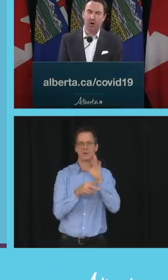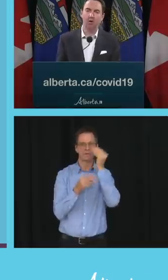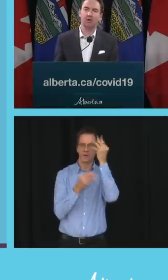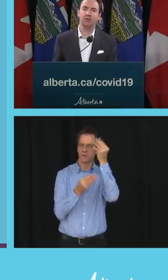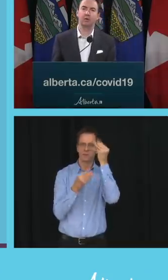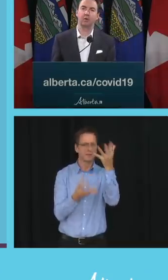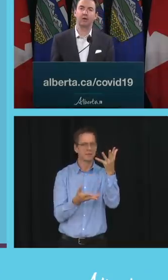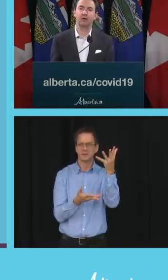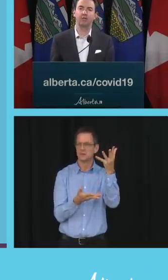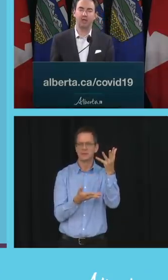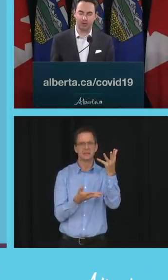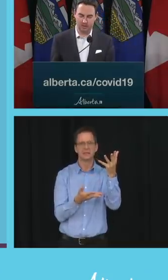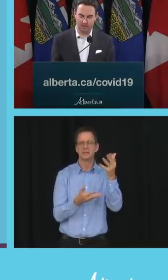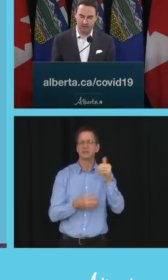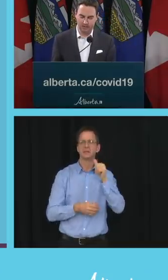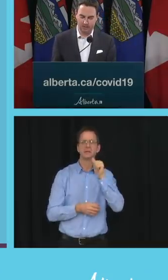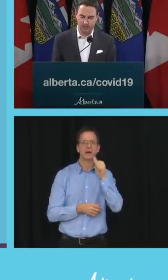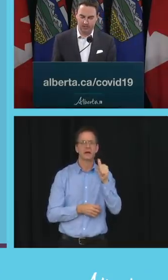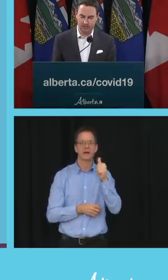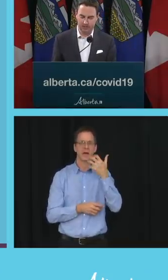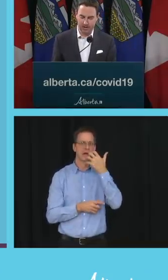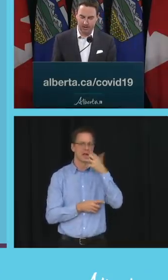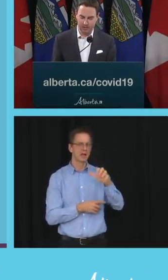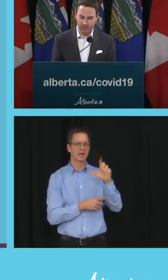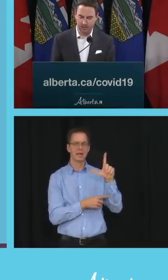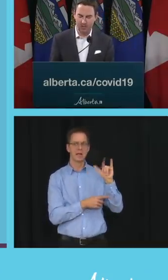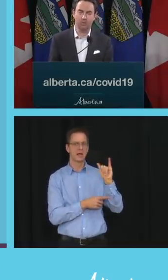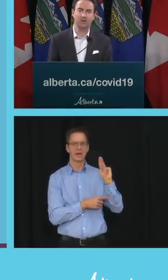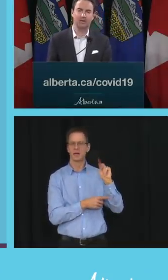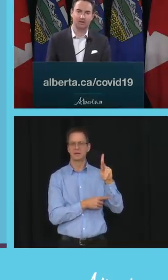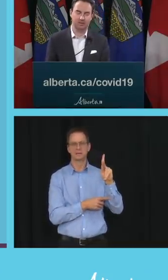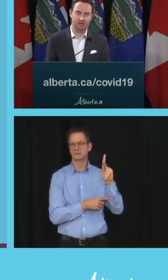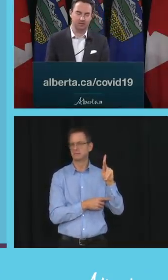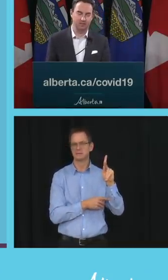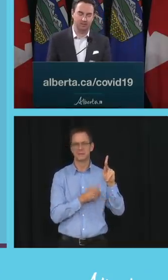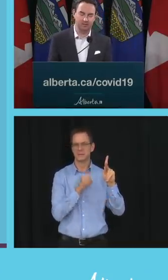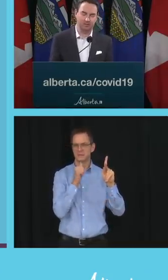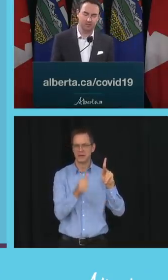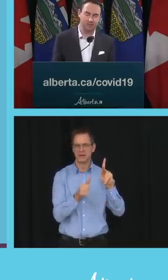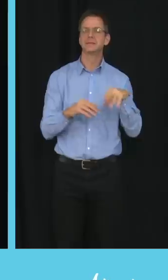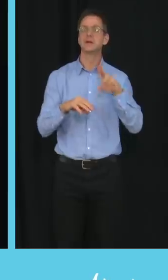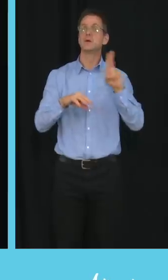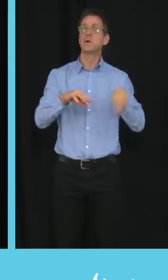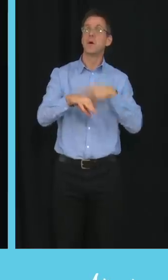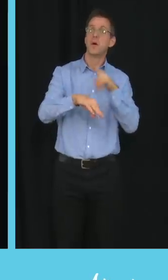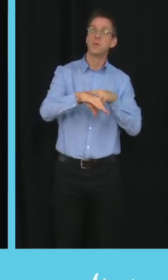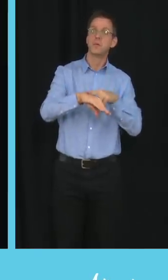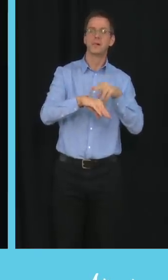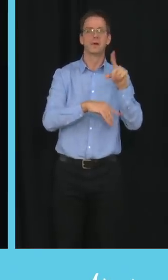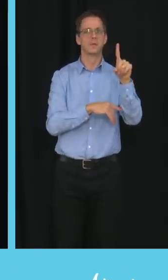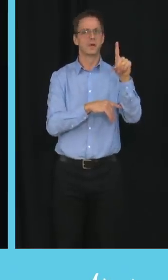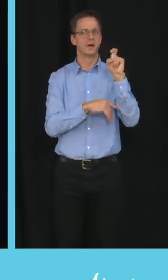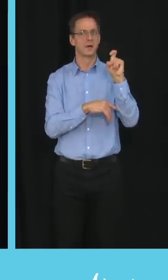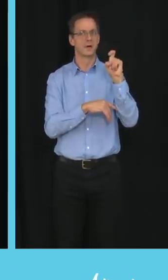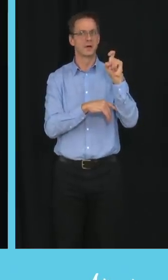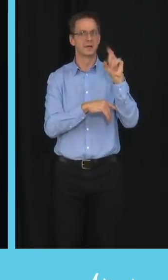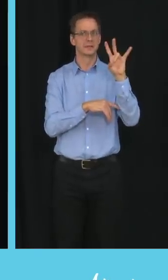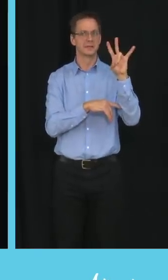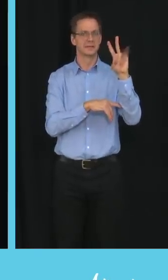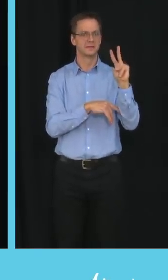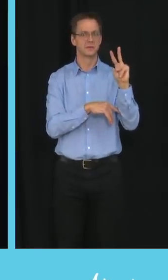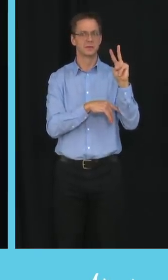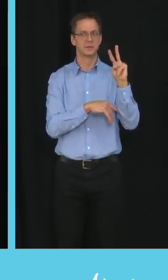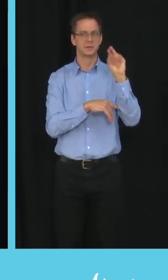website. All of the required information is contained within the code itself. So needless to say,